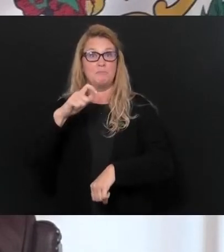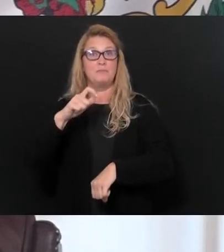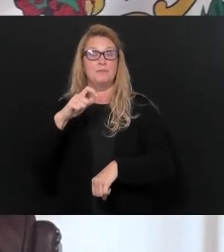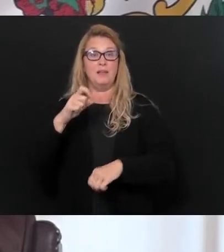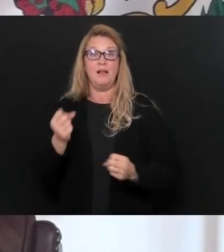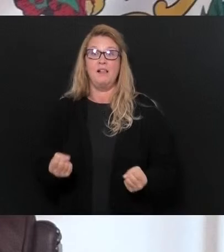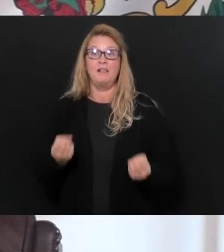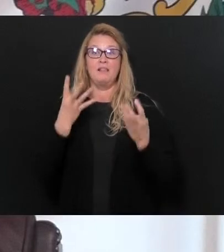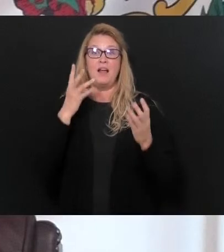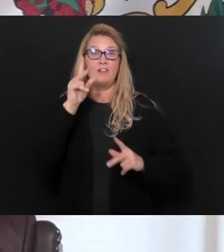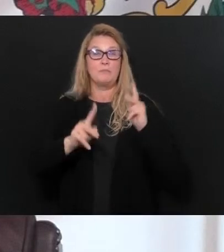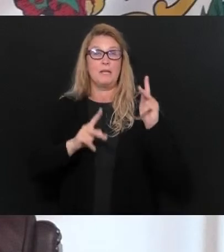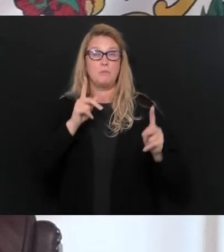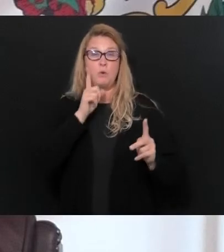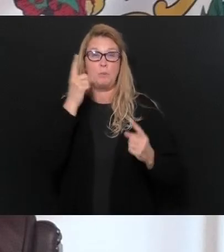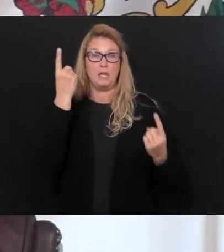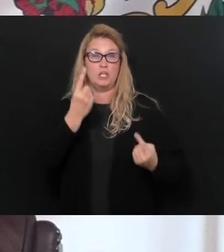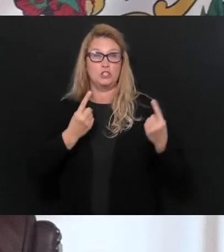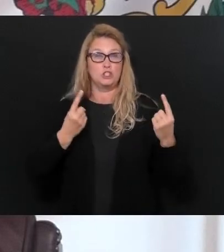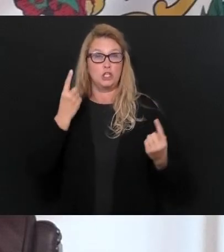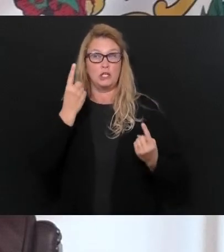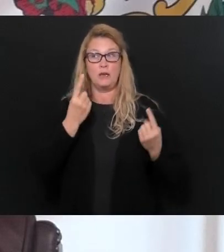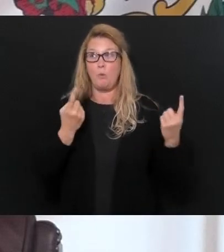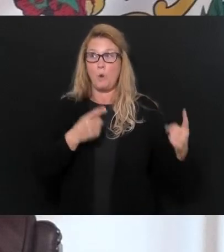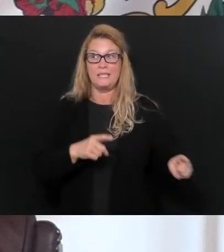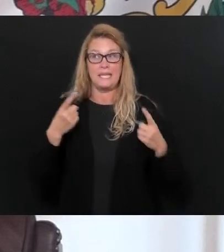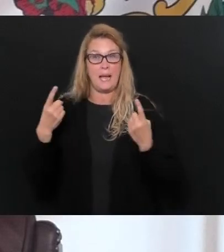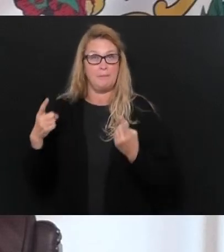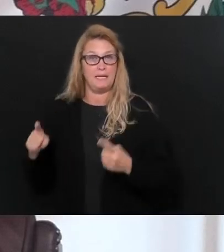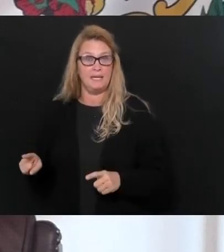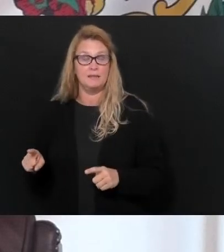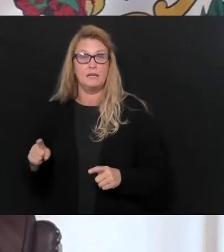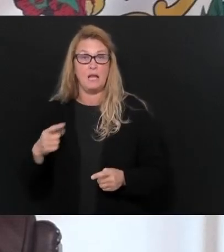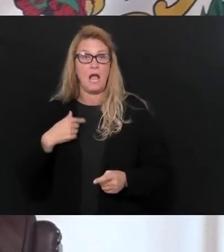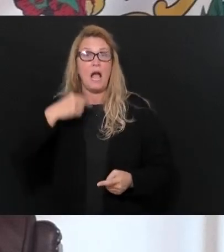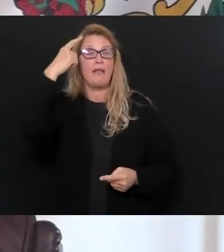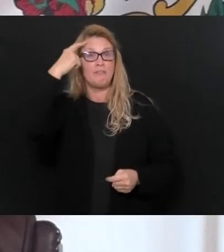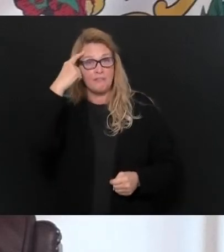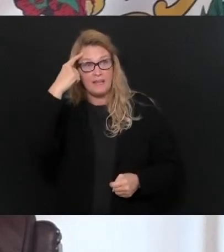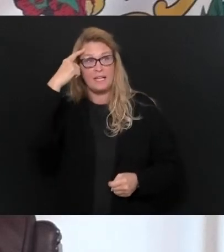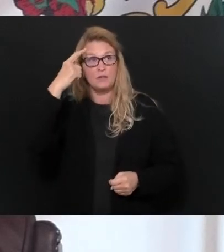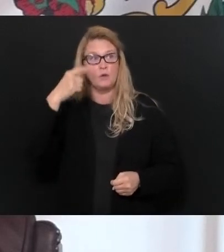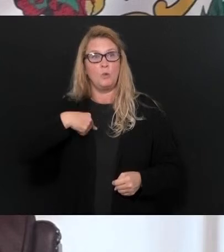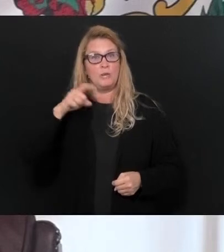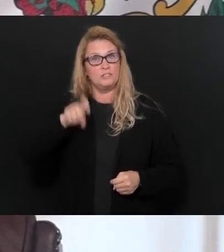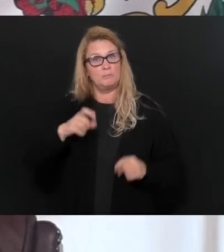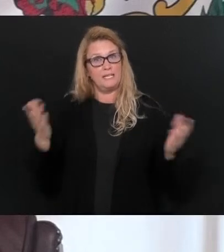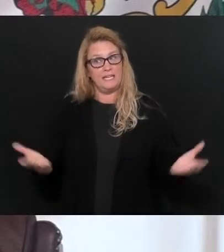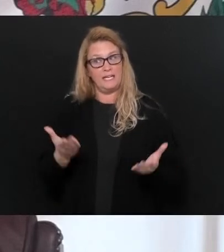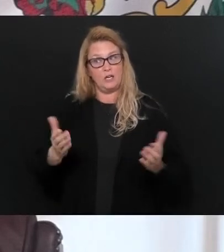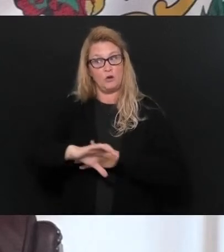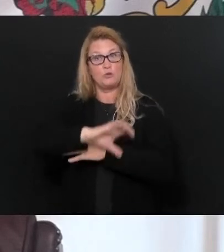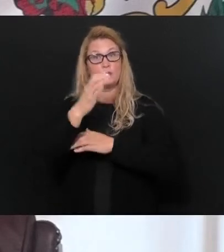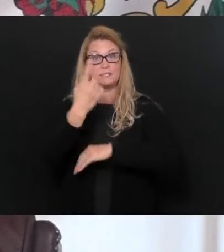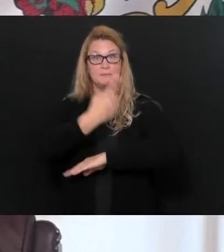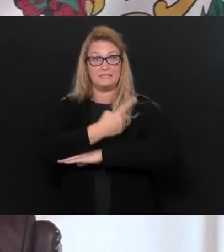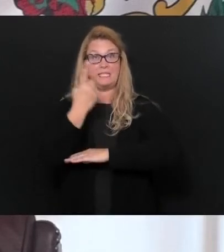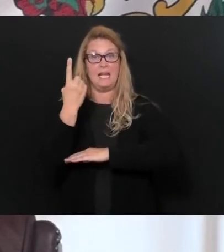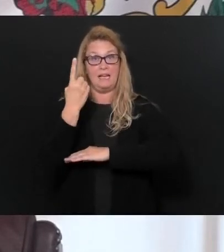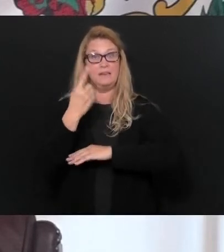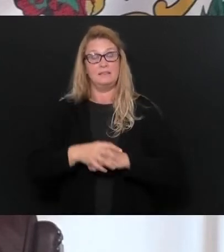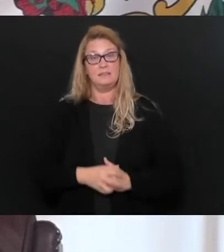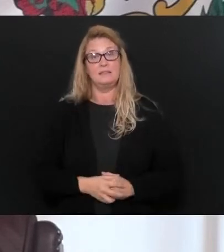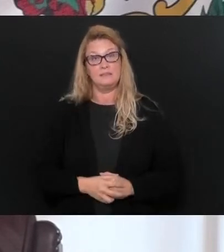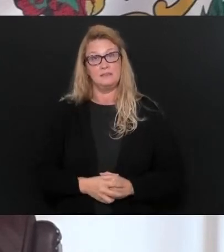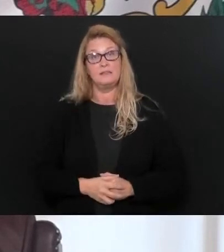be awfully concerned and wondering what's going on. And I think the least we can do is be here and try to give you an update as best we possibly